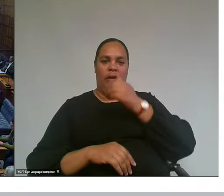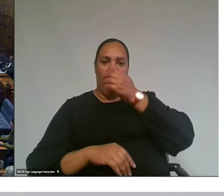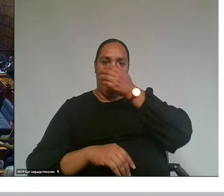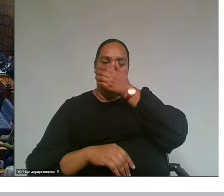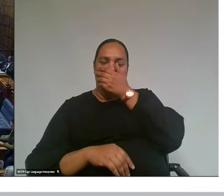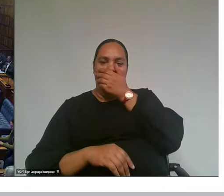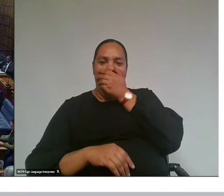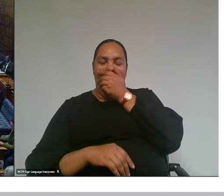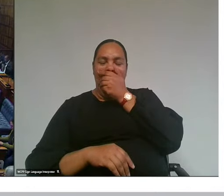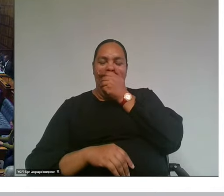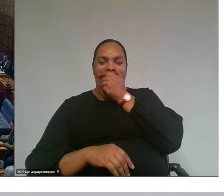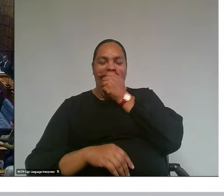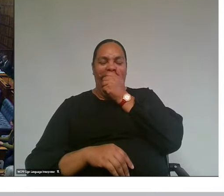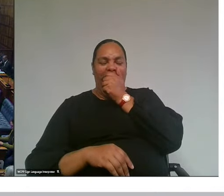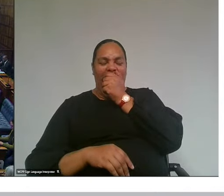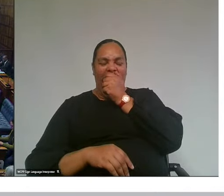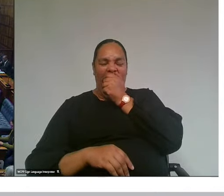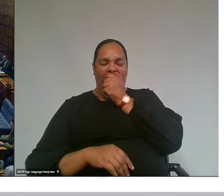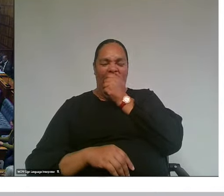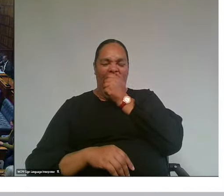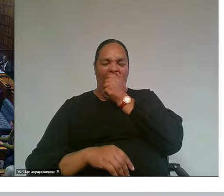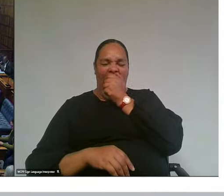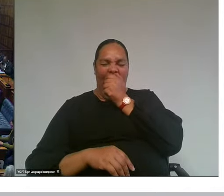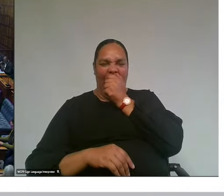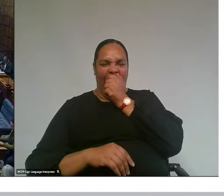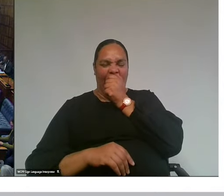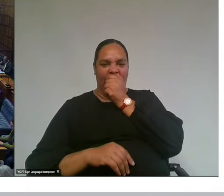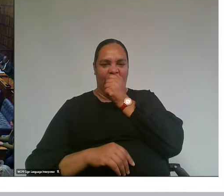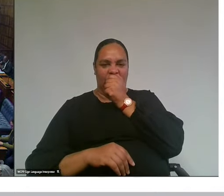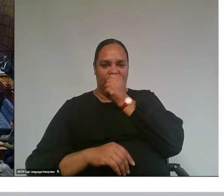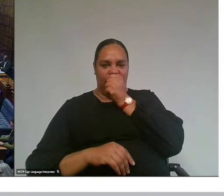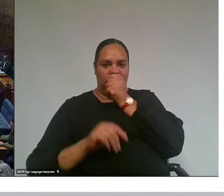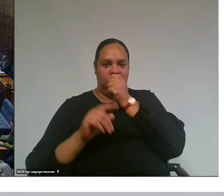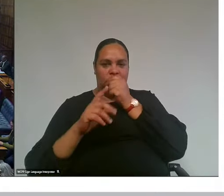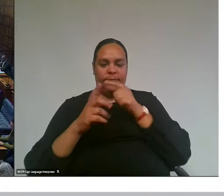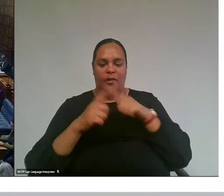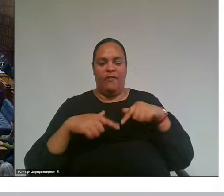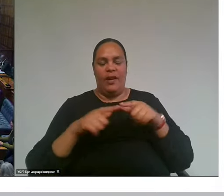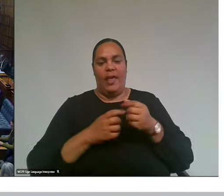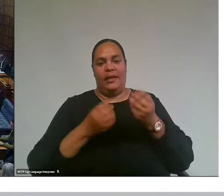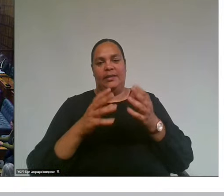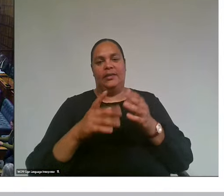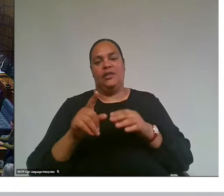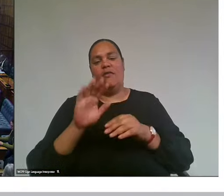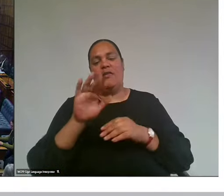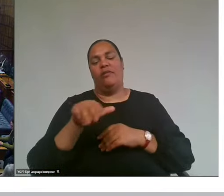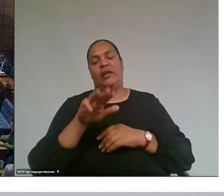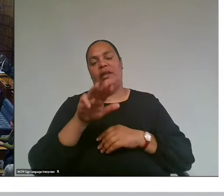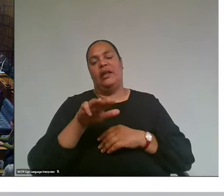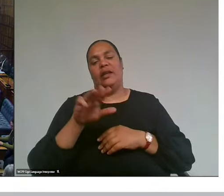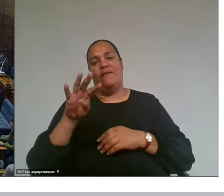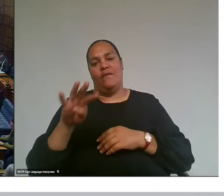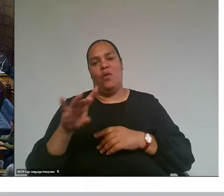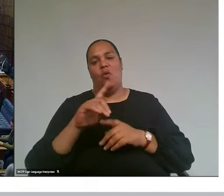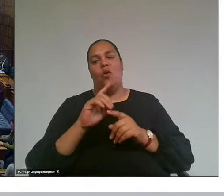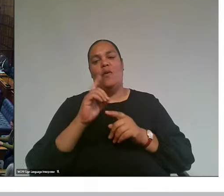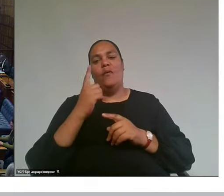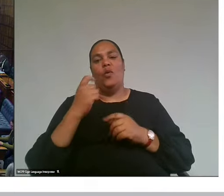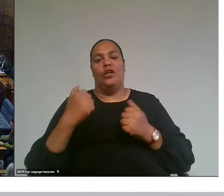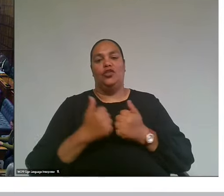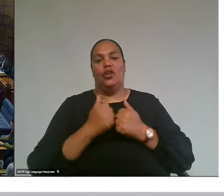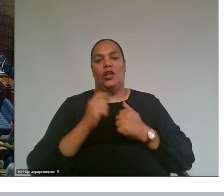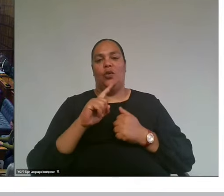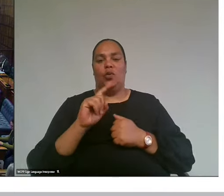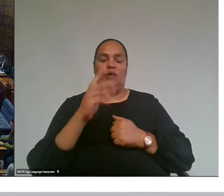land lease now I know after 94 one of the challenges that was